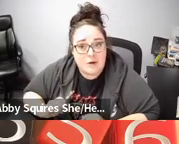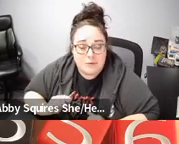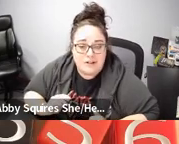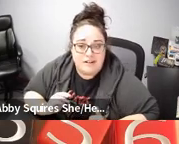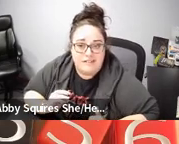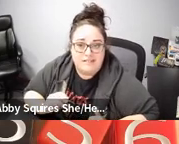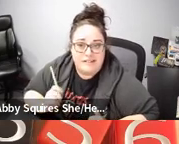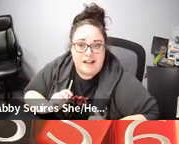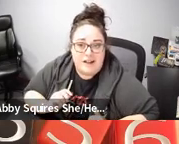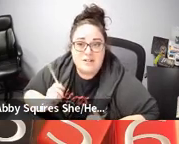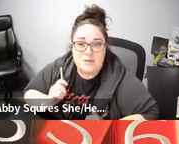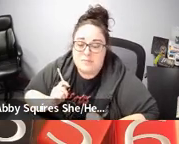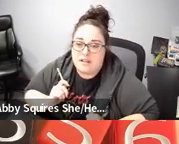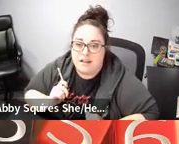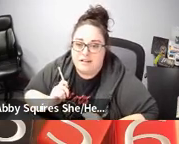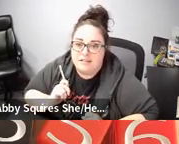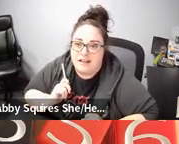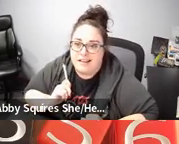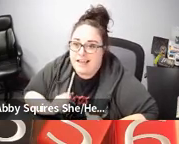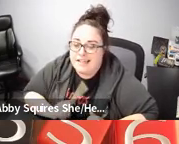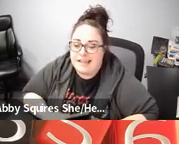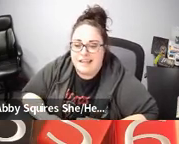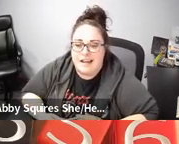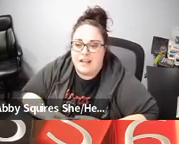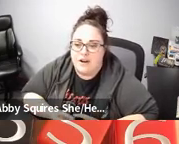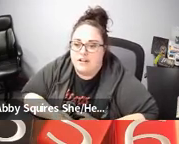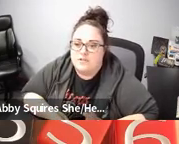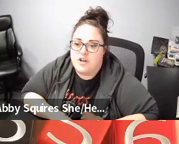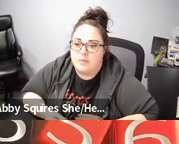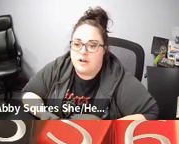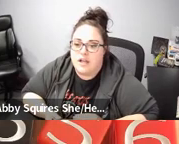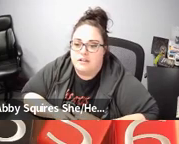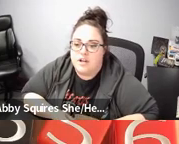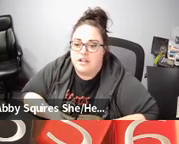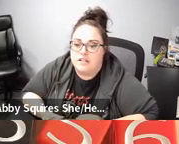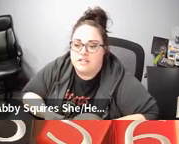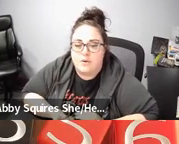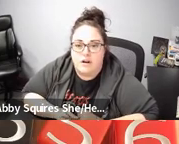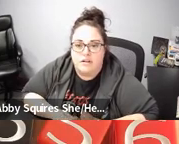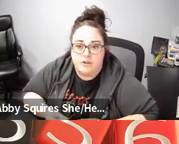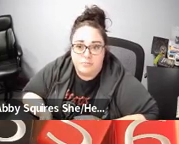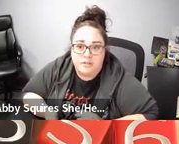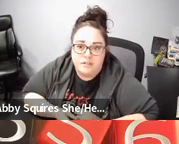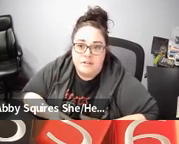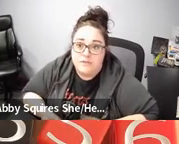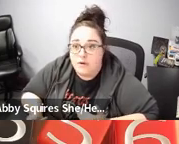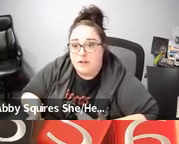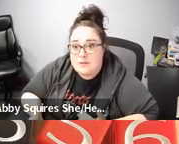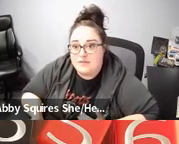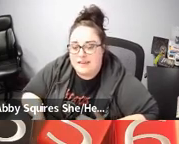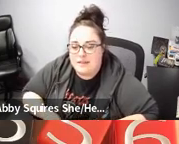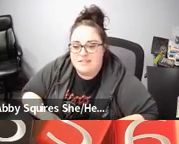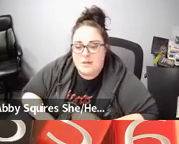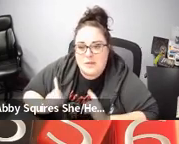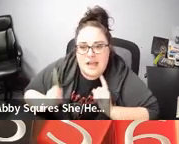of Discord, our social media guy, Nick, and I are trying to work on creating a Discord group for